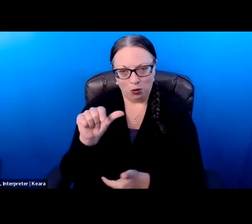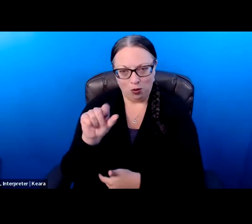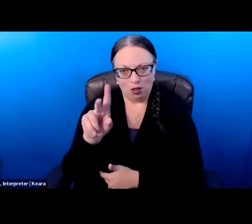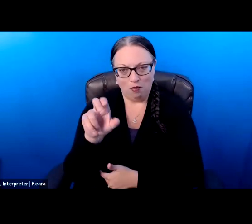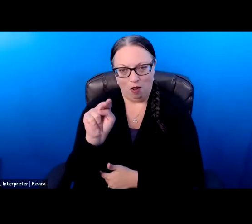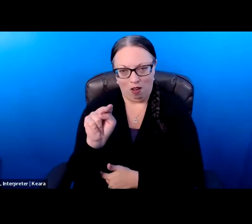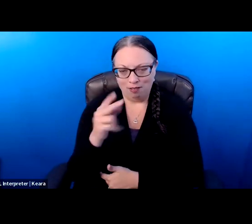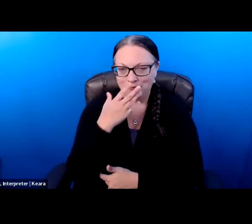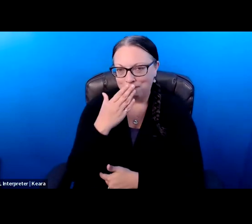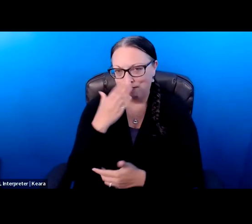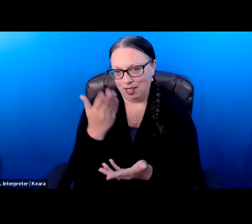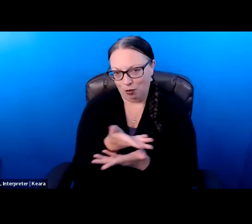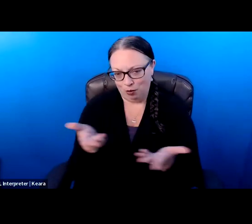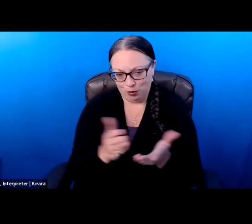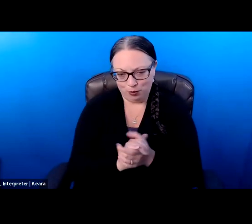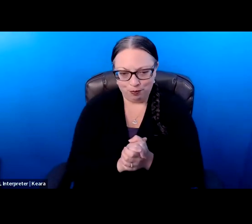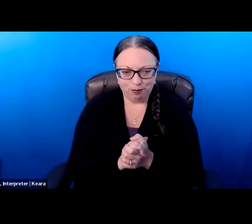all.